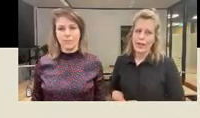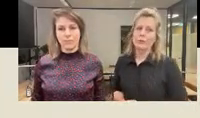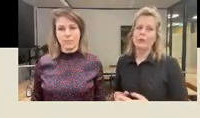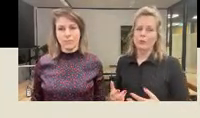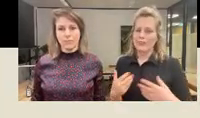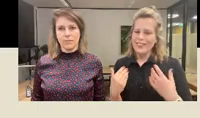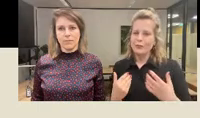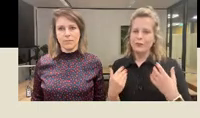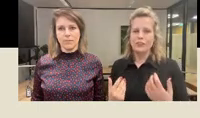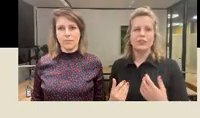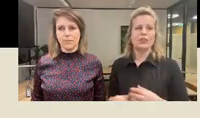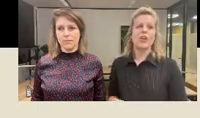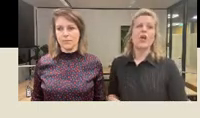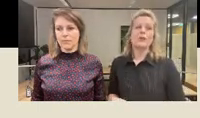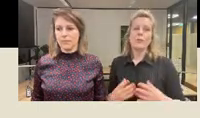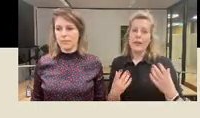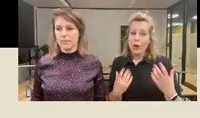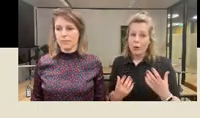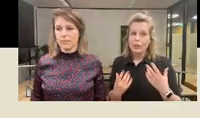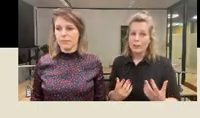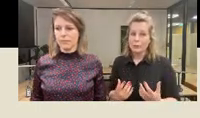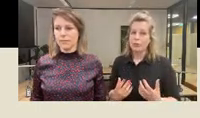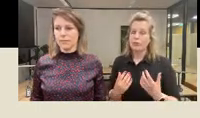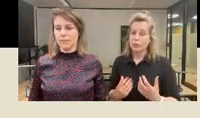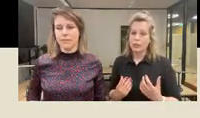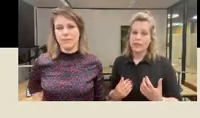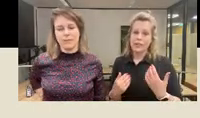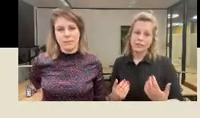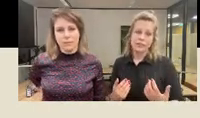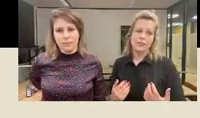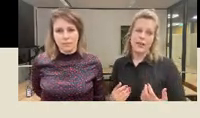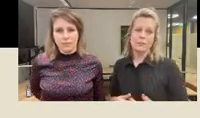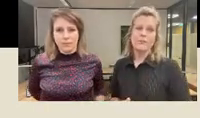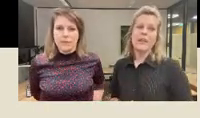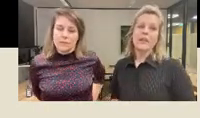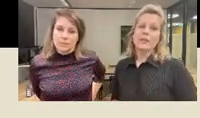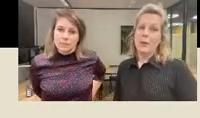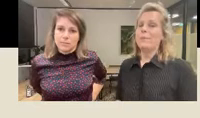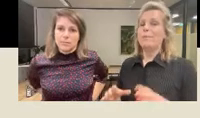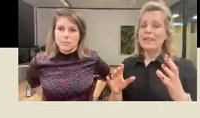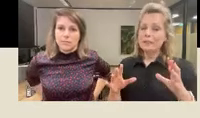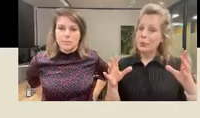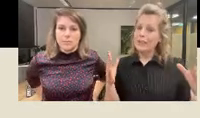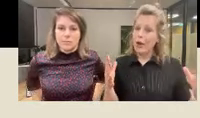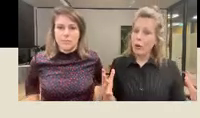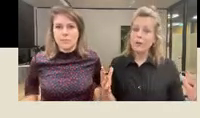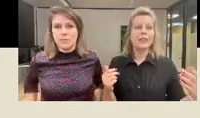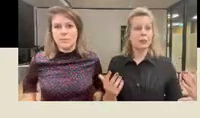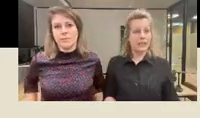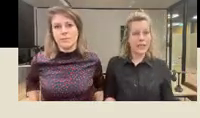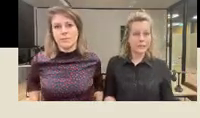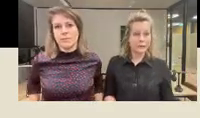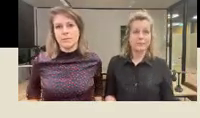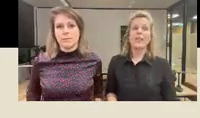also able to receive visitors from their own network during their leisure time. So patients went home